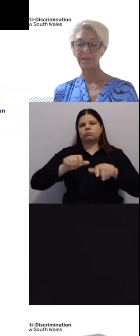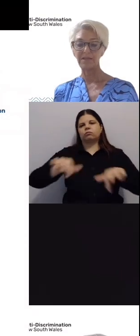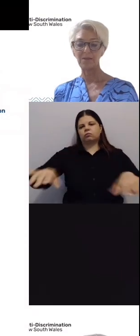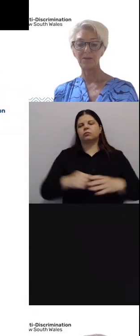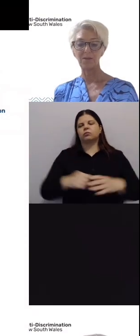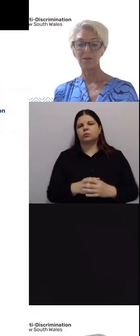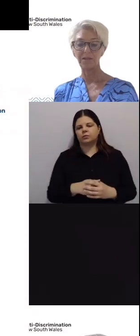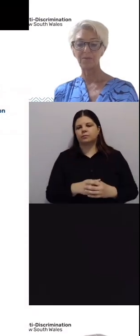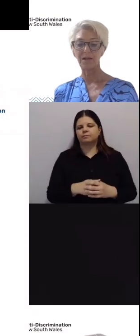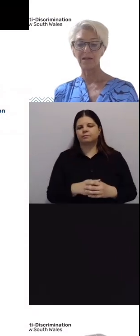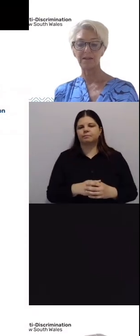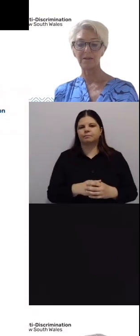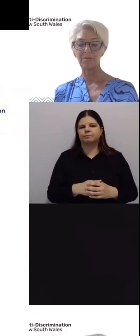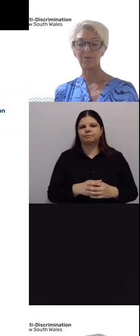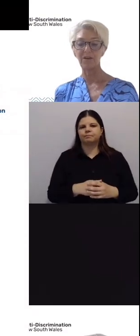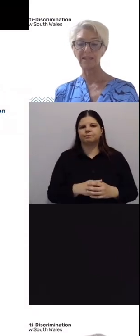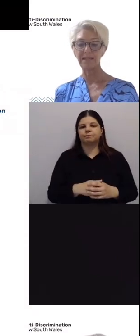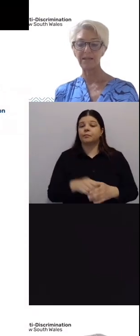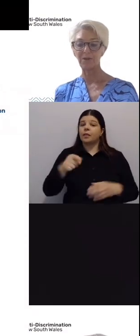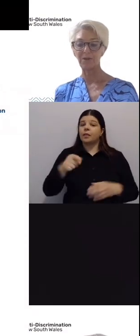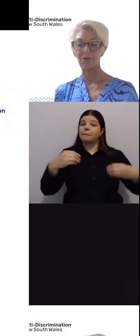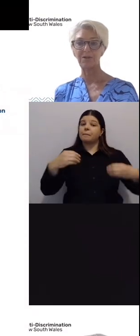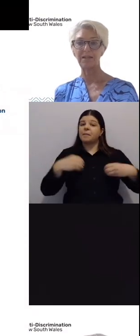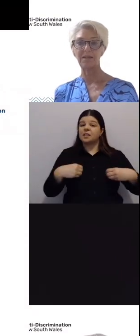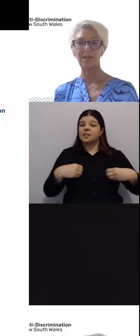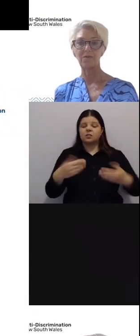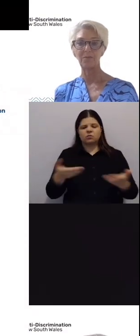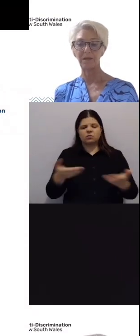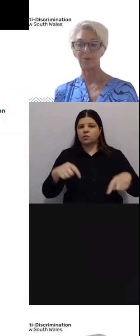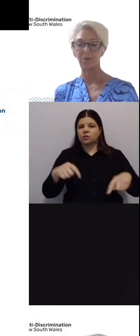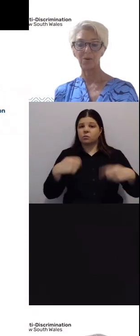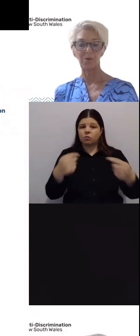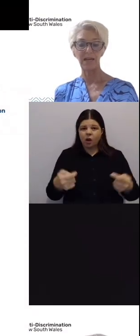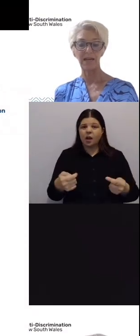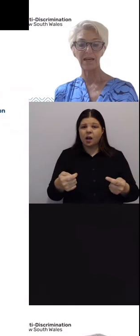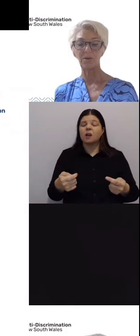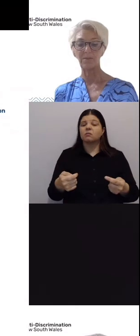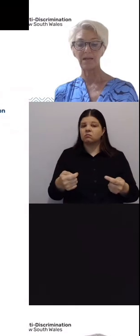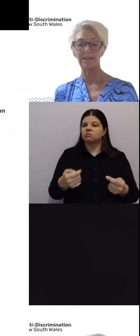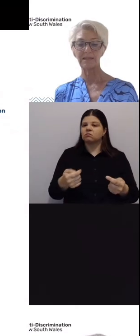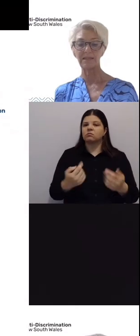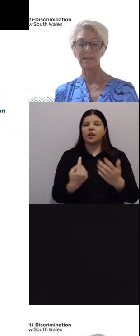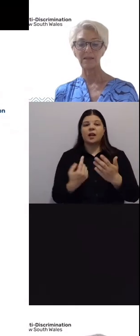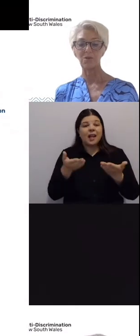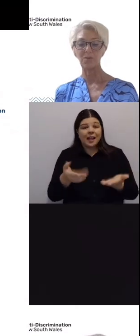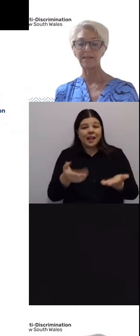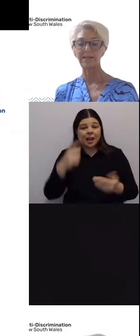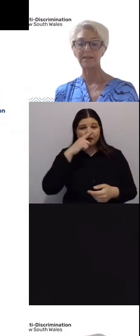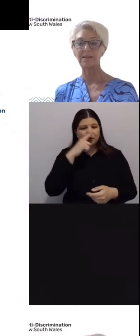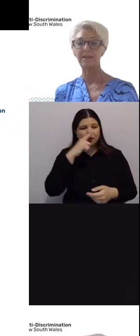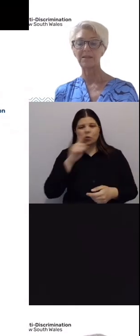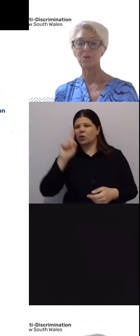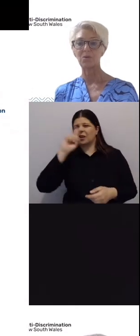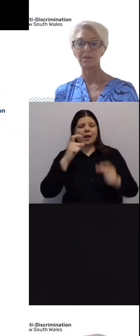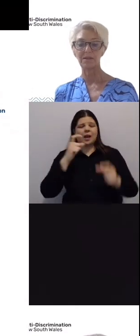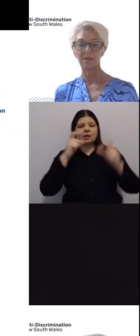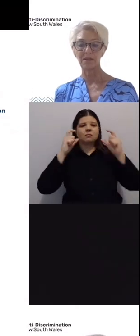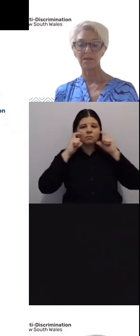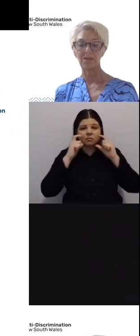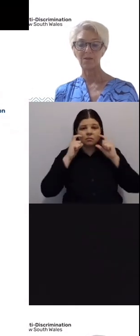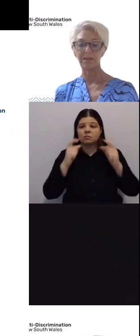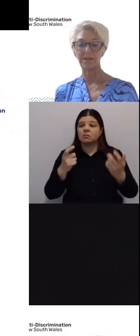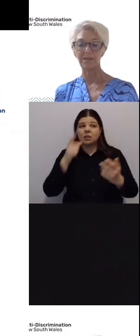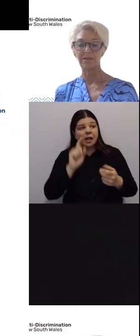Whether the business or service provider provides any opportunity for people who cannot wear a mask to access its